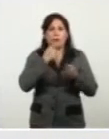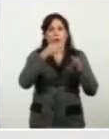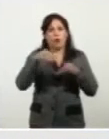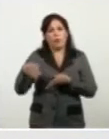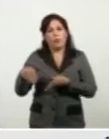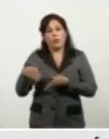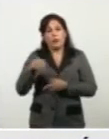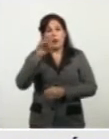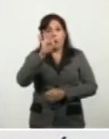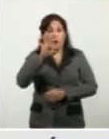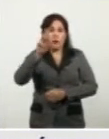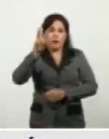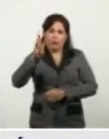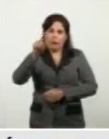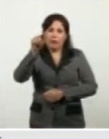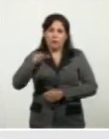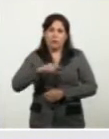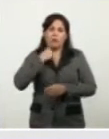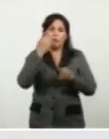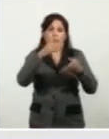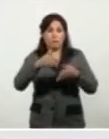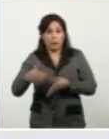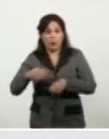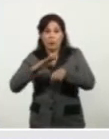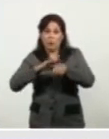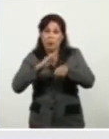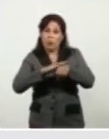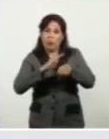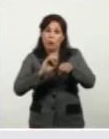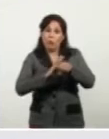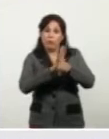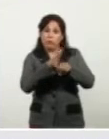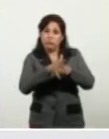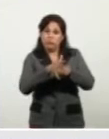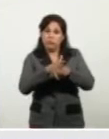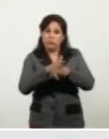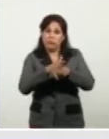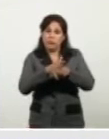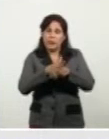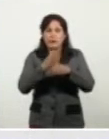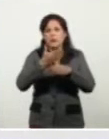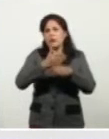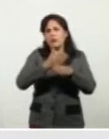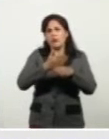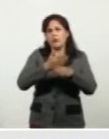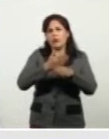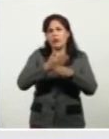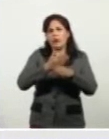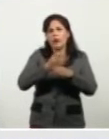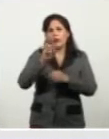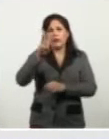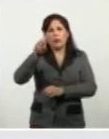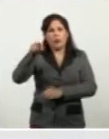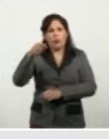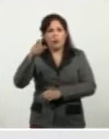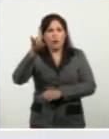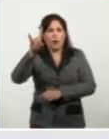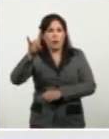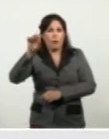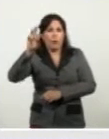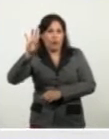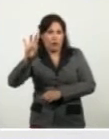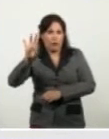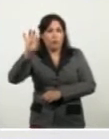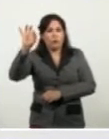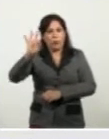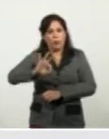United States with 5.86%, and Brazil with 5.78%. These are the countries